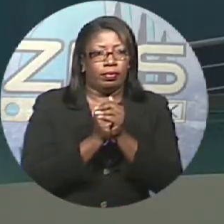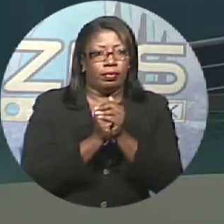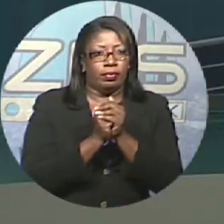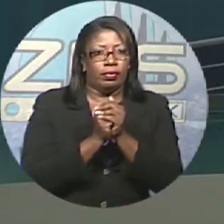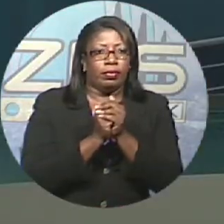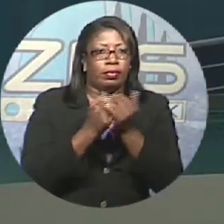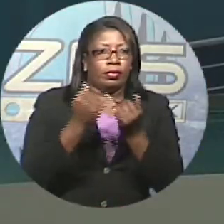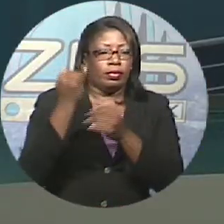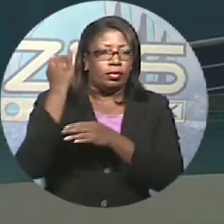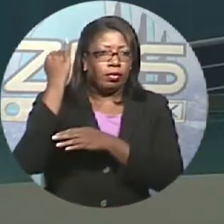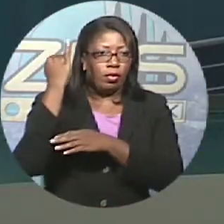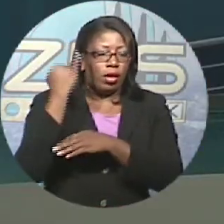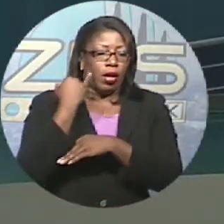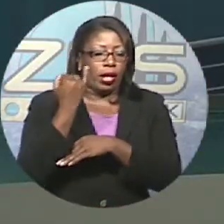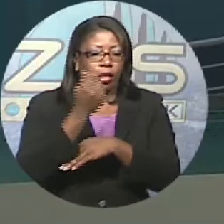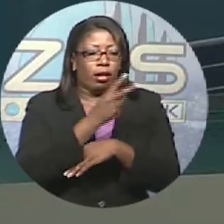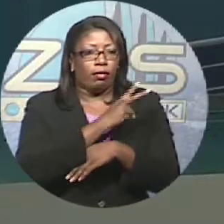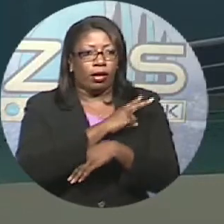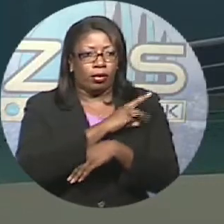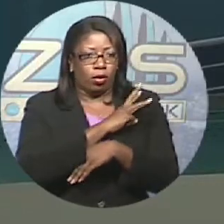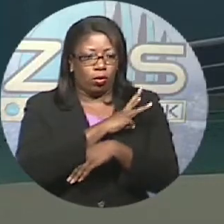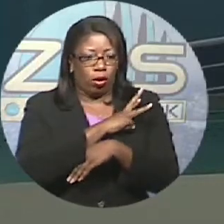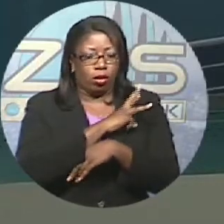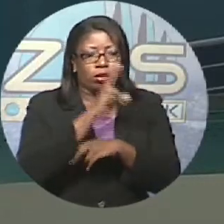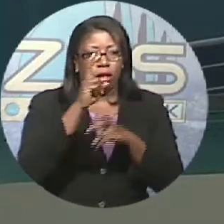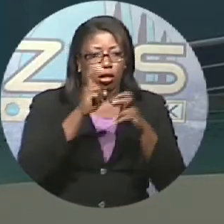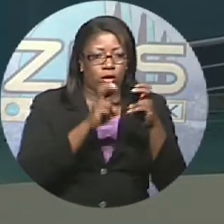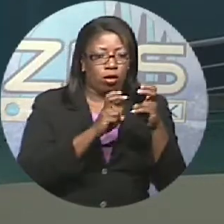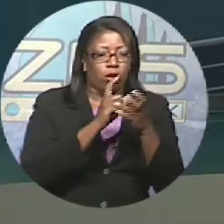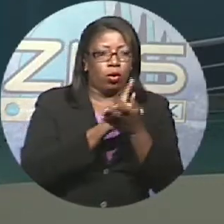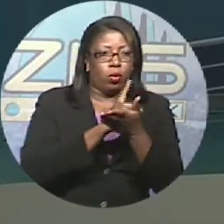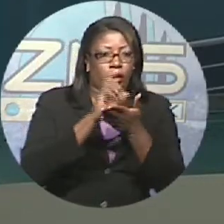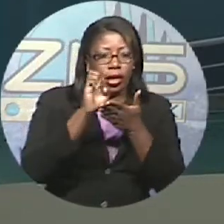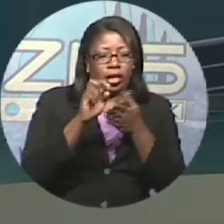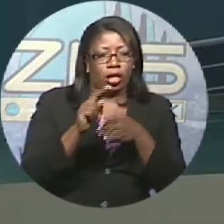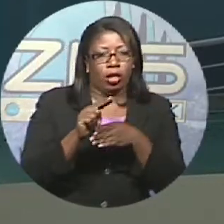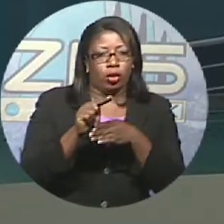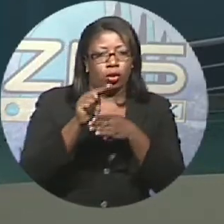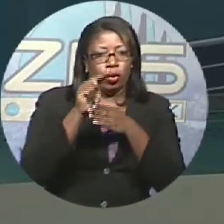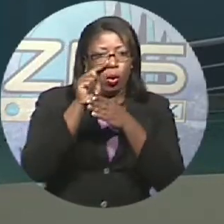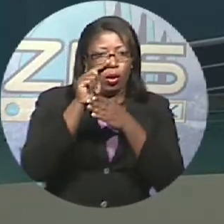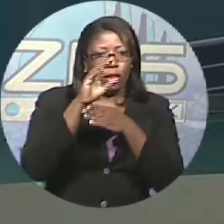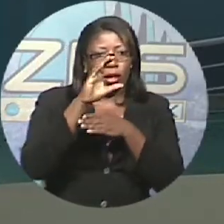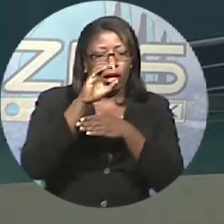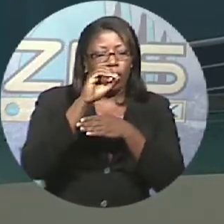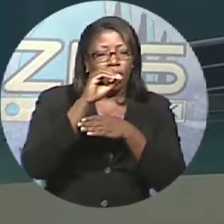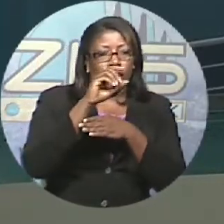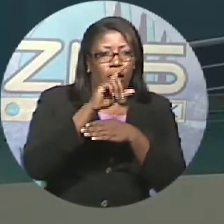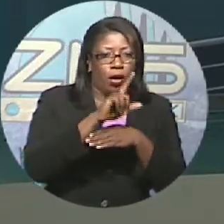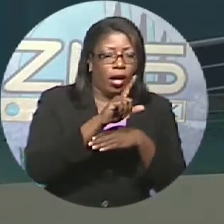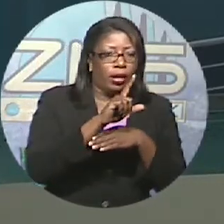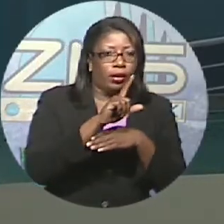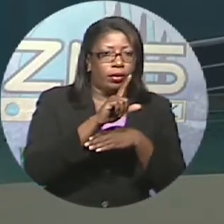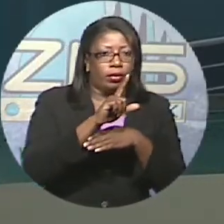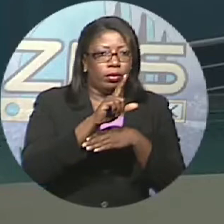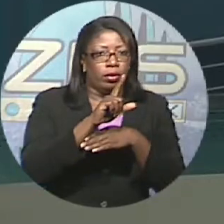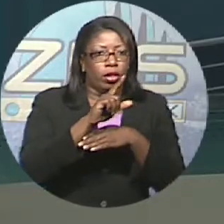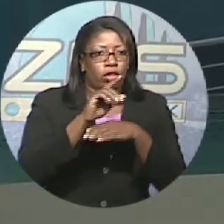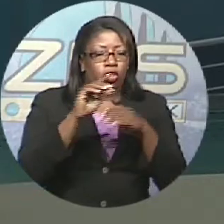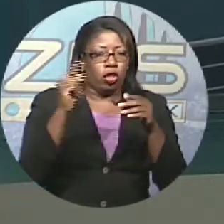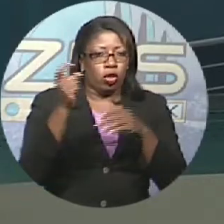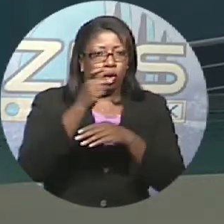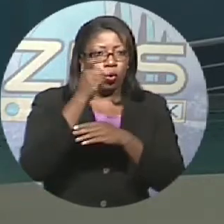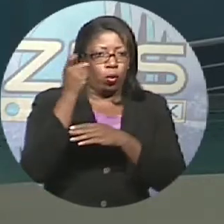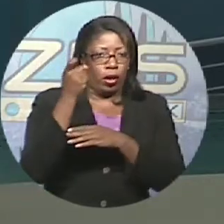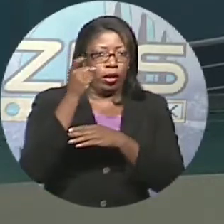Ariana Vanderpool Wallace was in competition over the weekend in Charlotte, North Carolina. She won the 50-meter freestyle. She was just off her